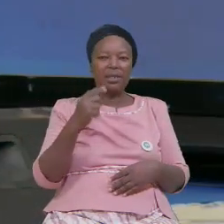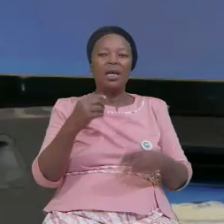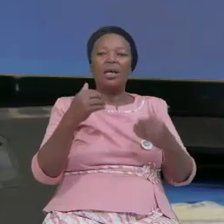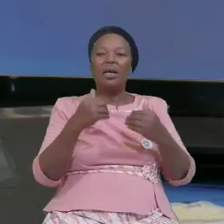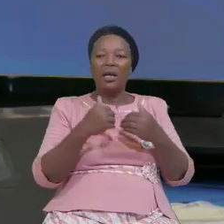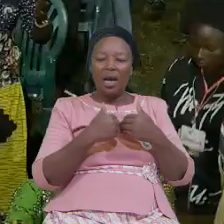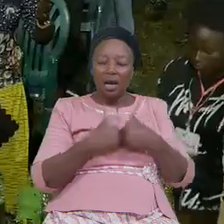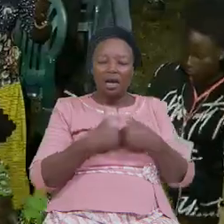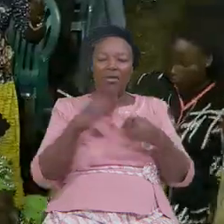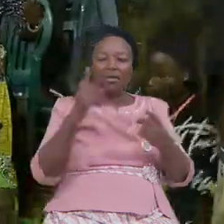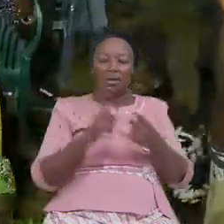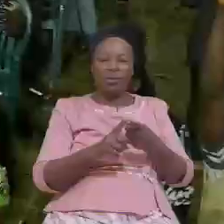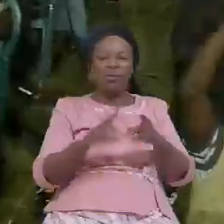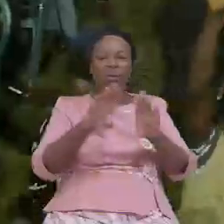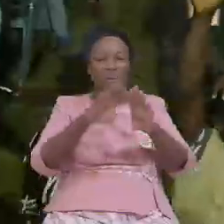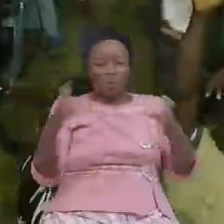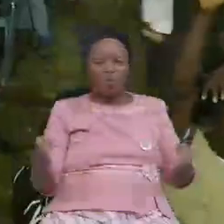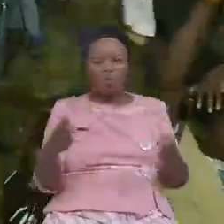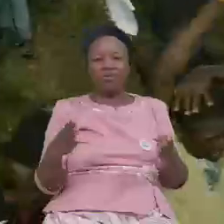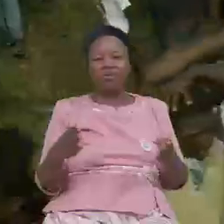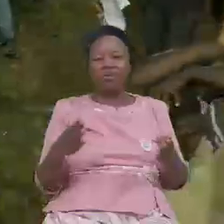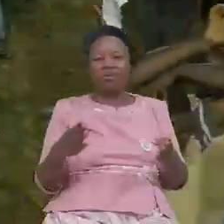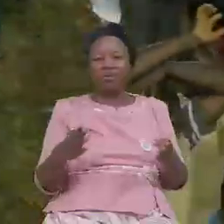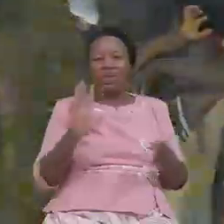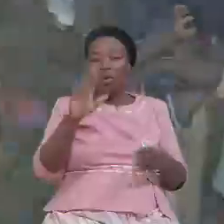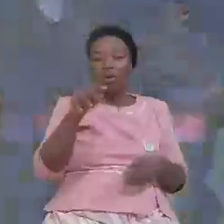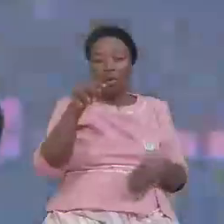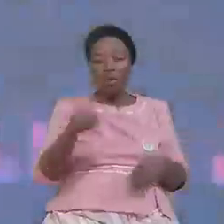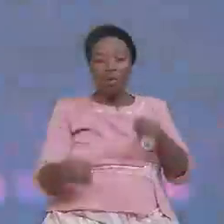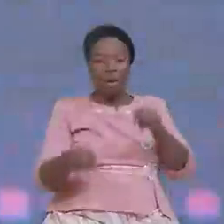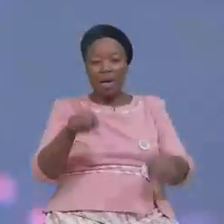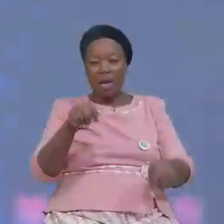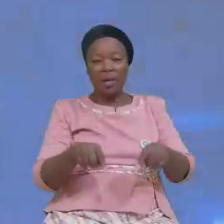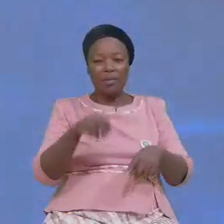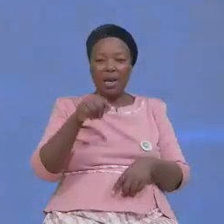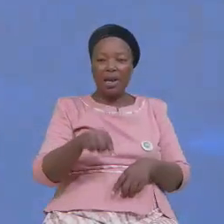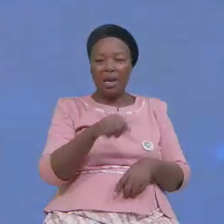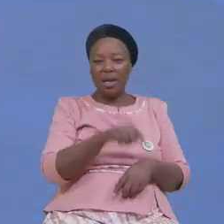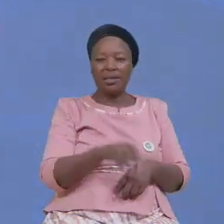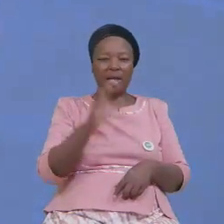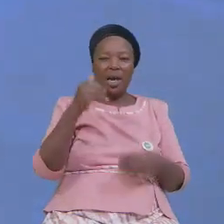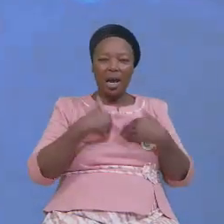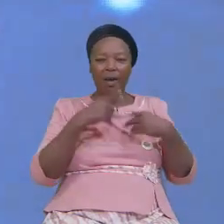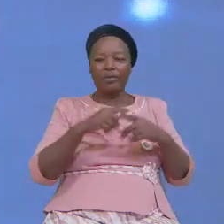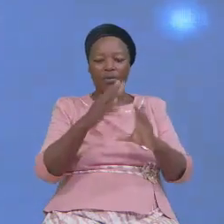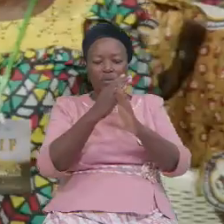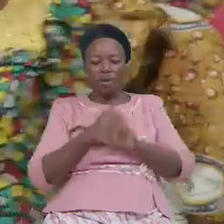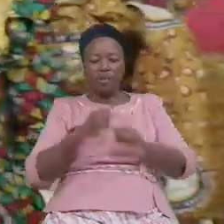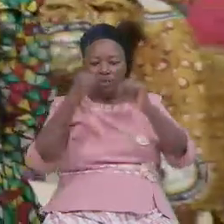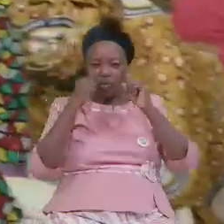to open. Your lame legs have to receive strength.